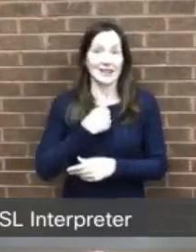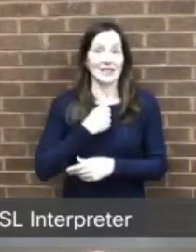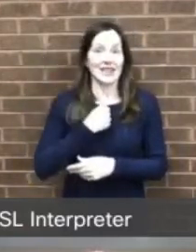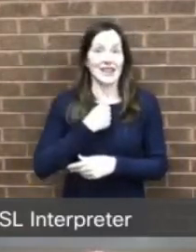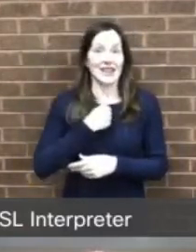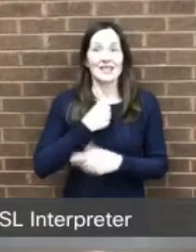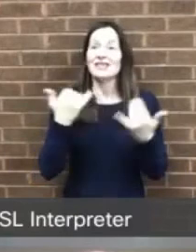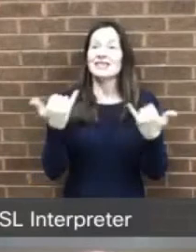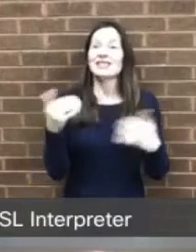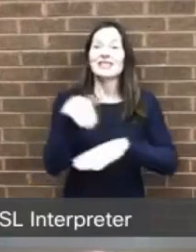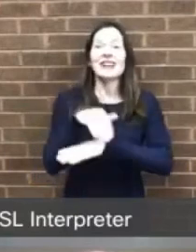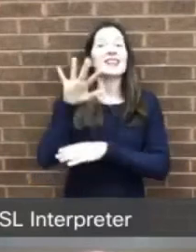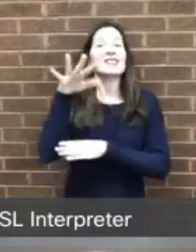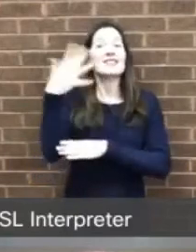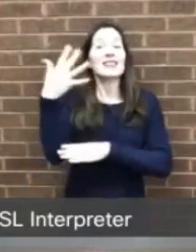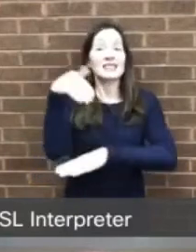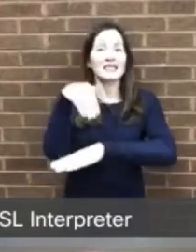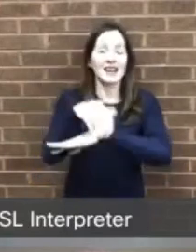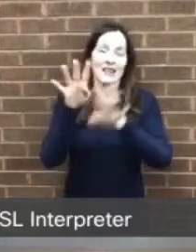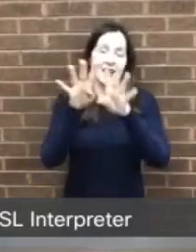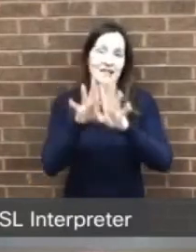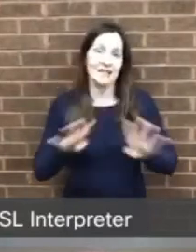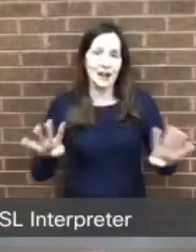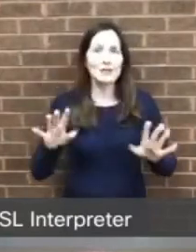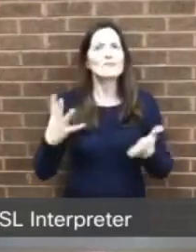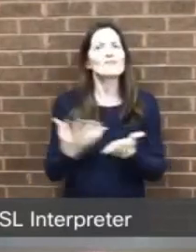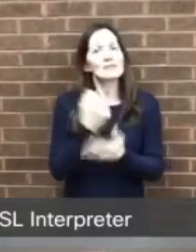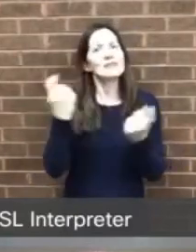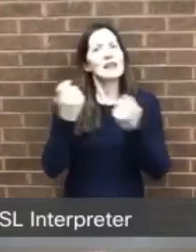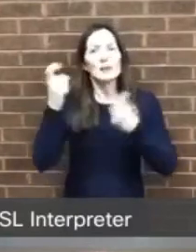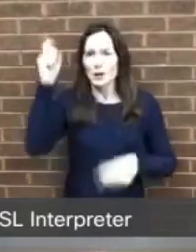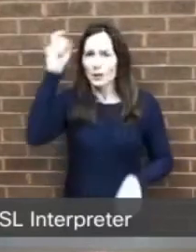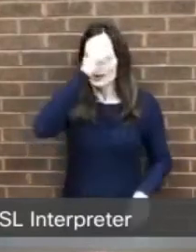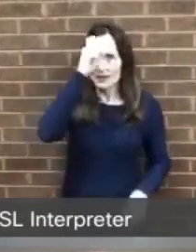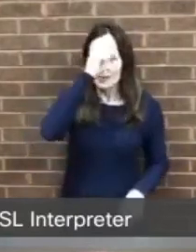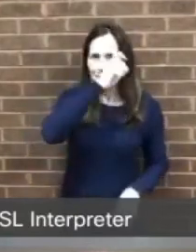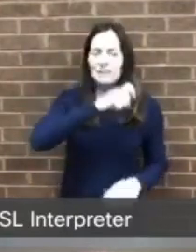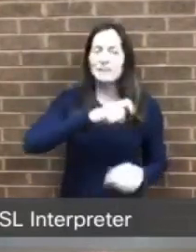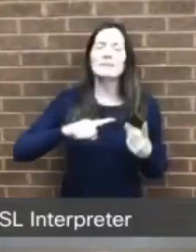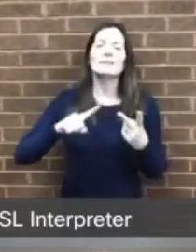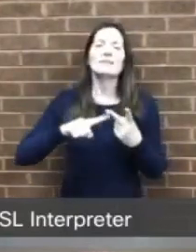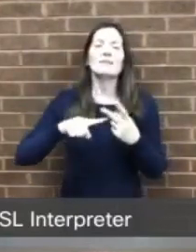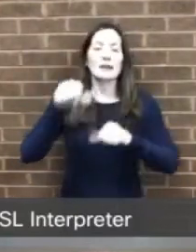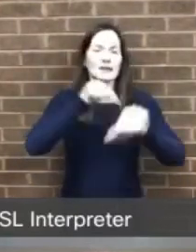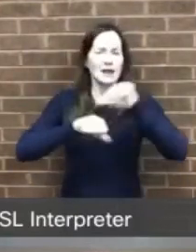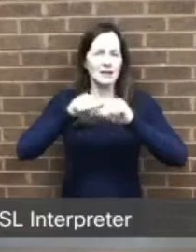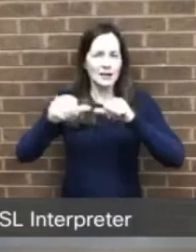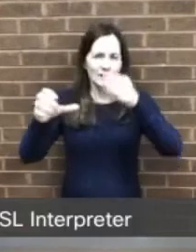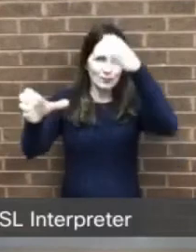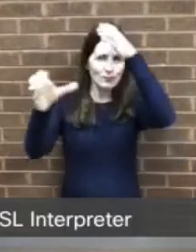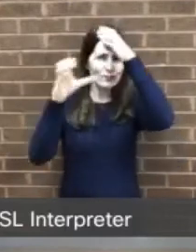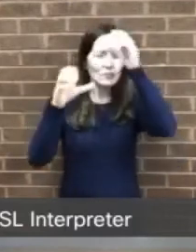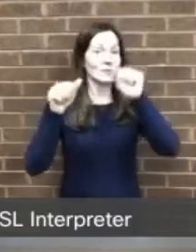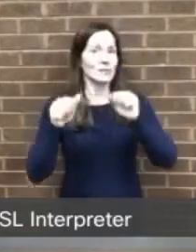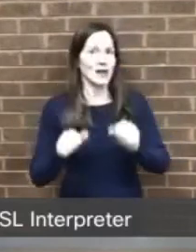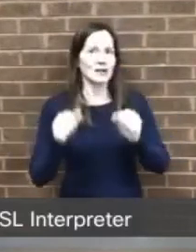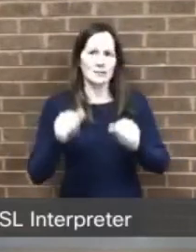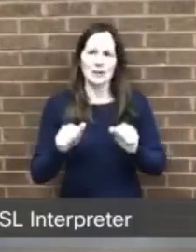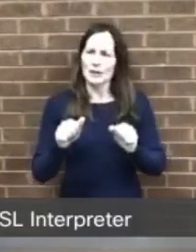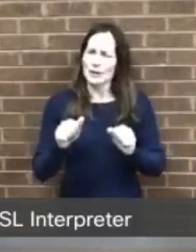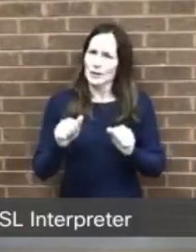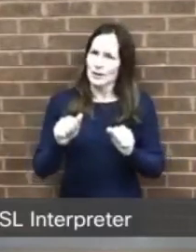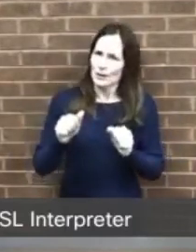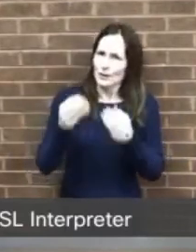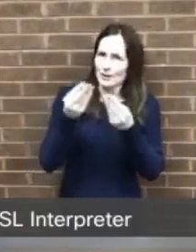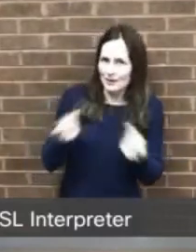celebrate wisdom, the scientific knowledge that has made it possible to fight the virus. Let us